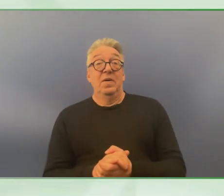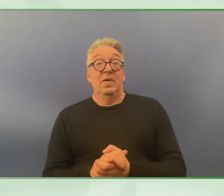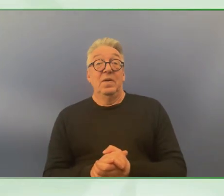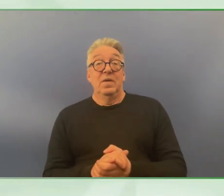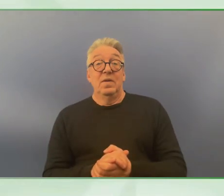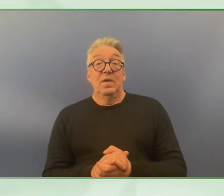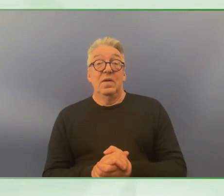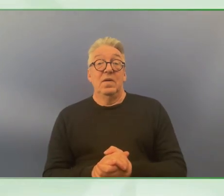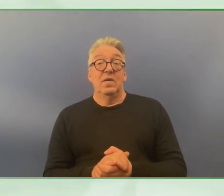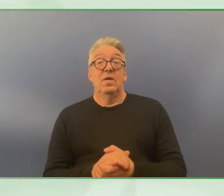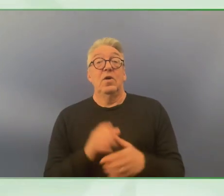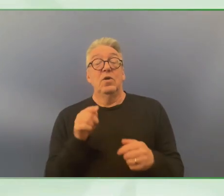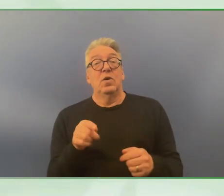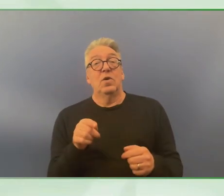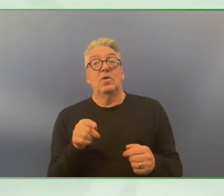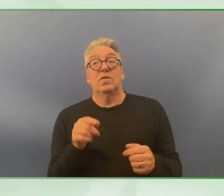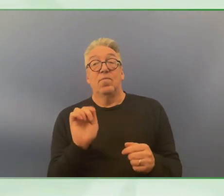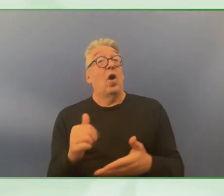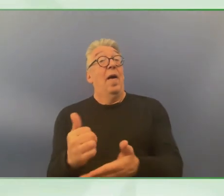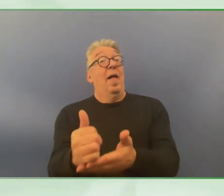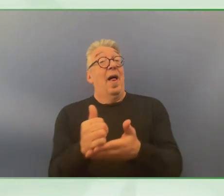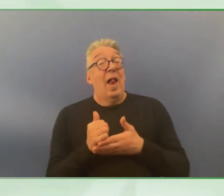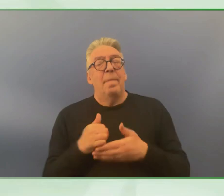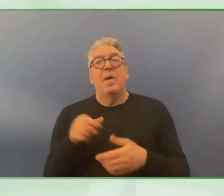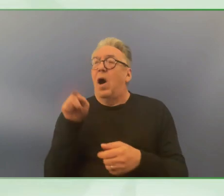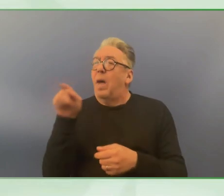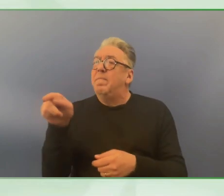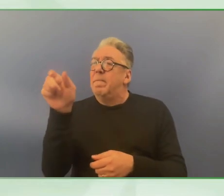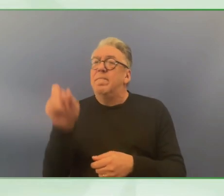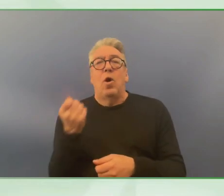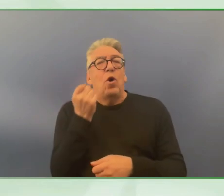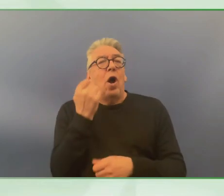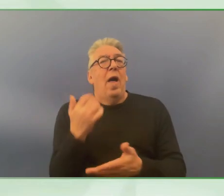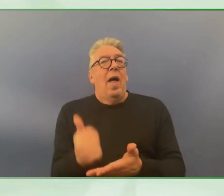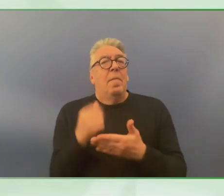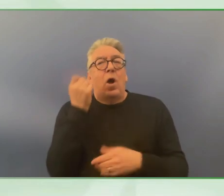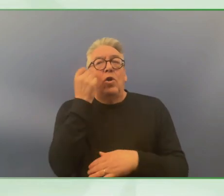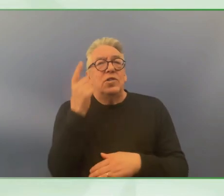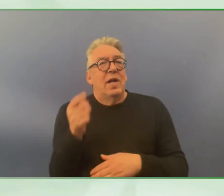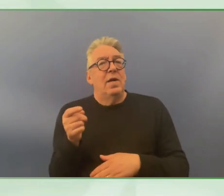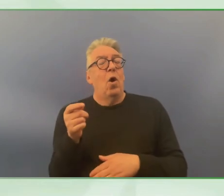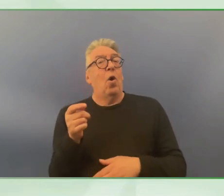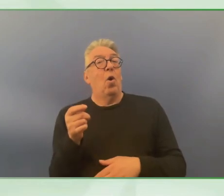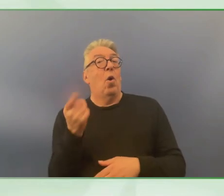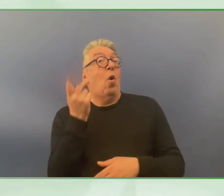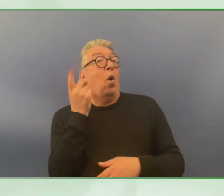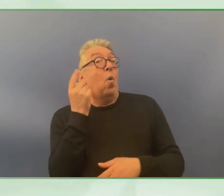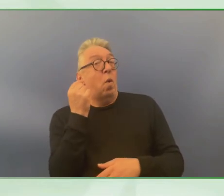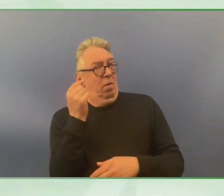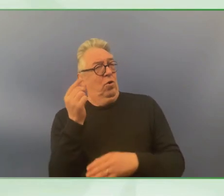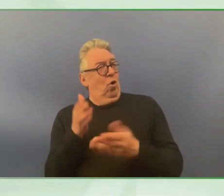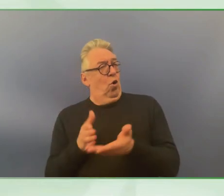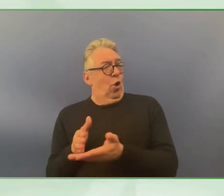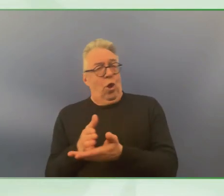understand the challenges that people are facing, especially women, you know, going through the, you know, that period in their